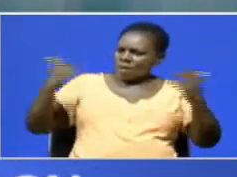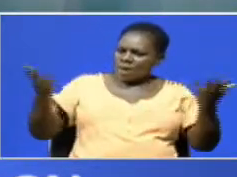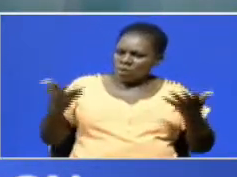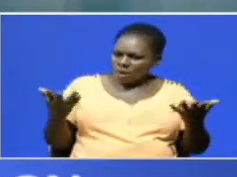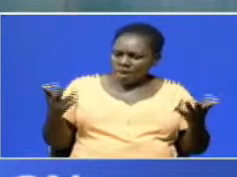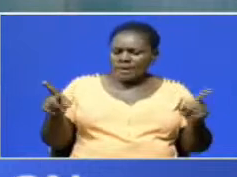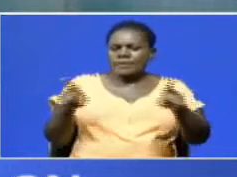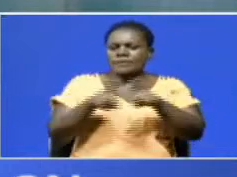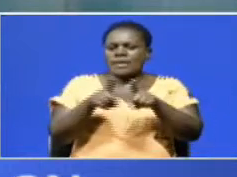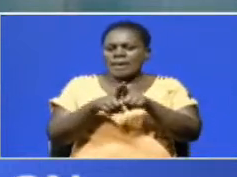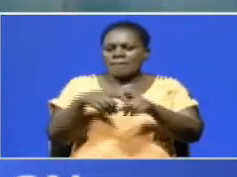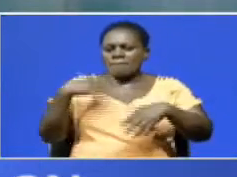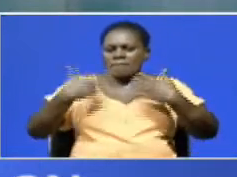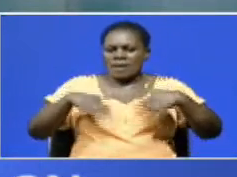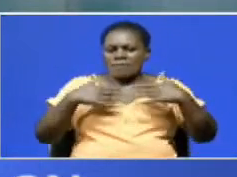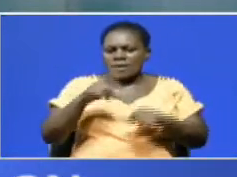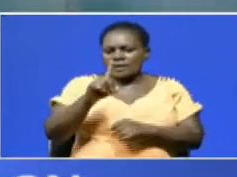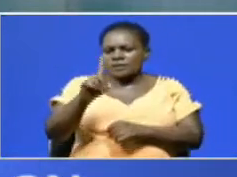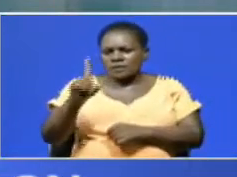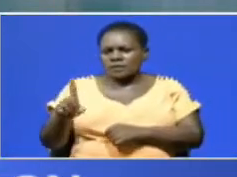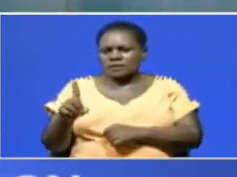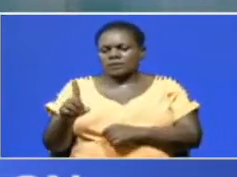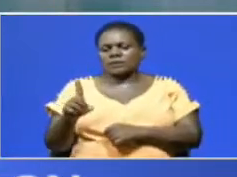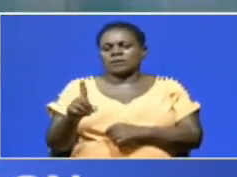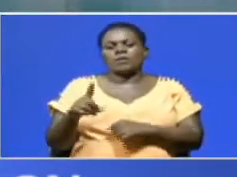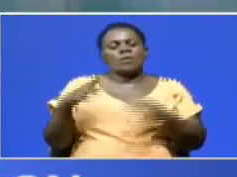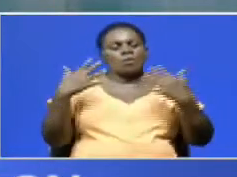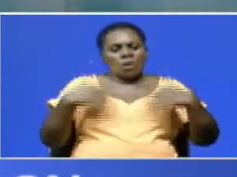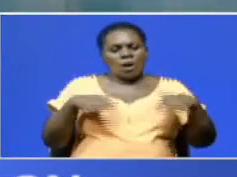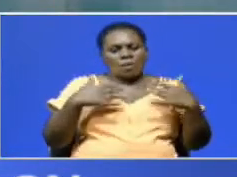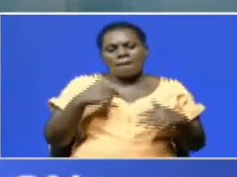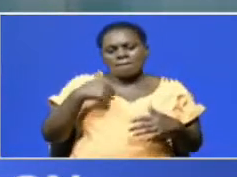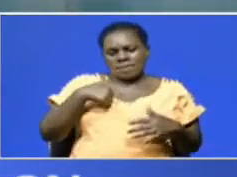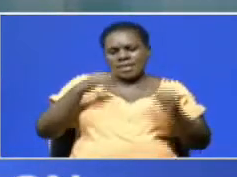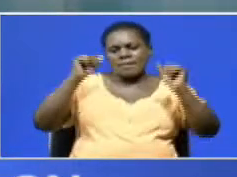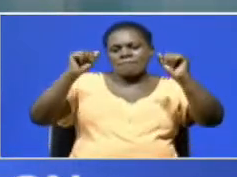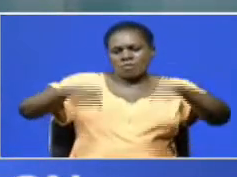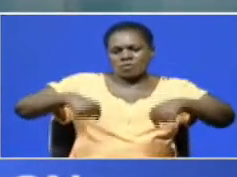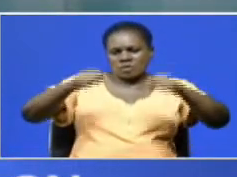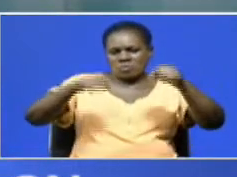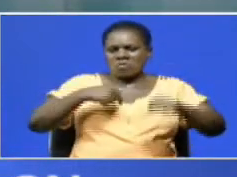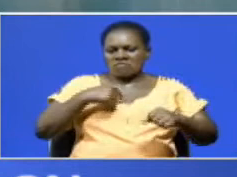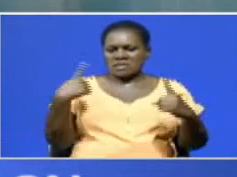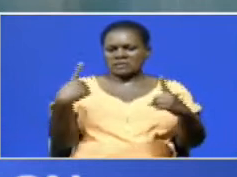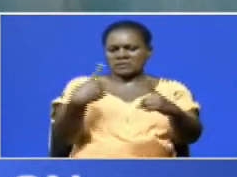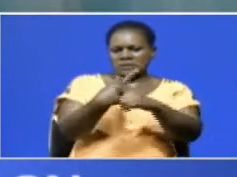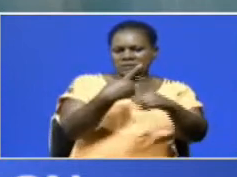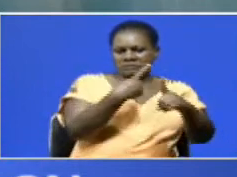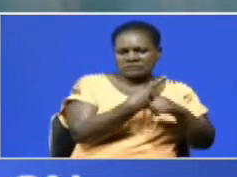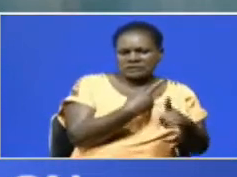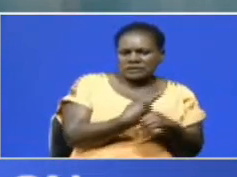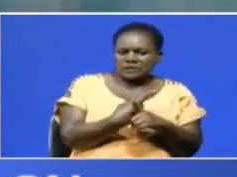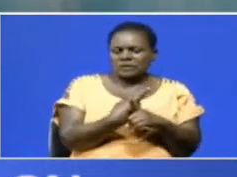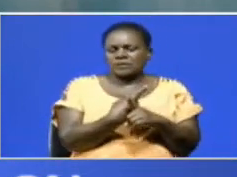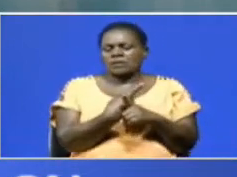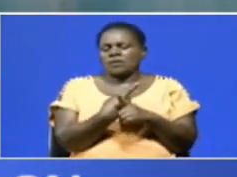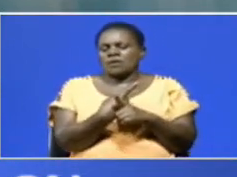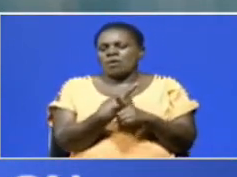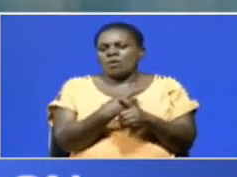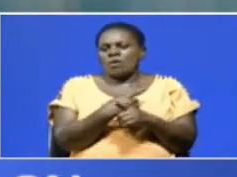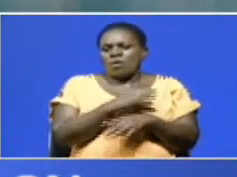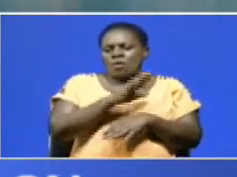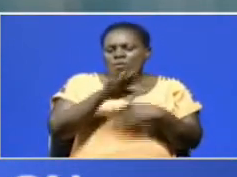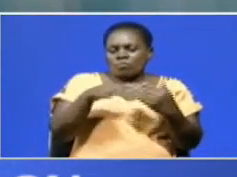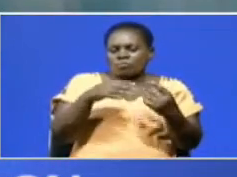and playing each one of them is actually great because I'm able to feel different balls and